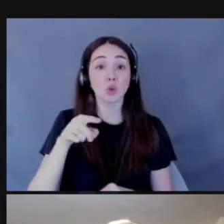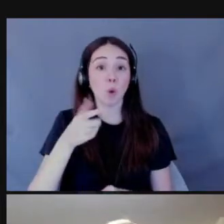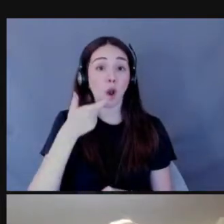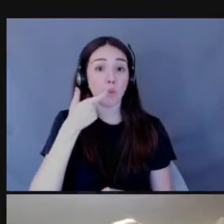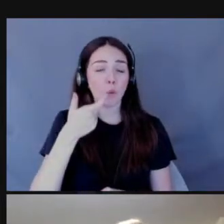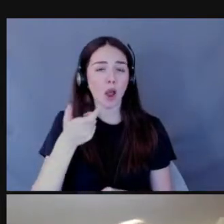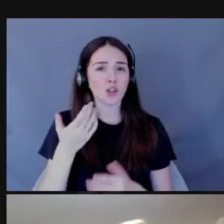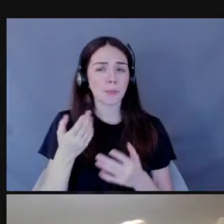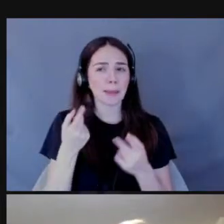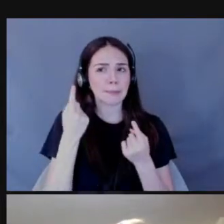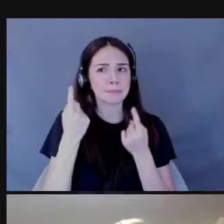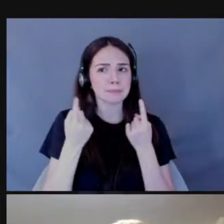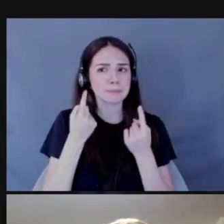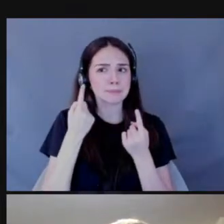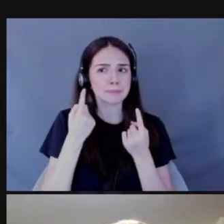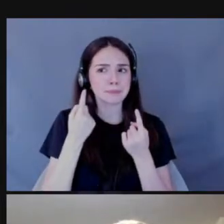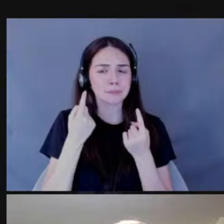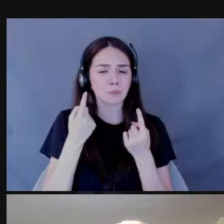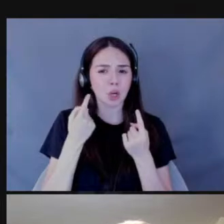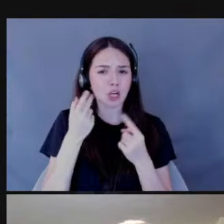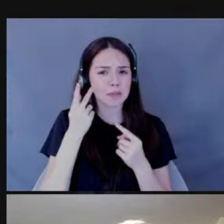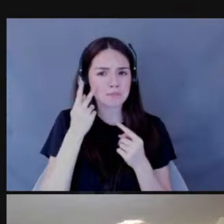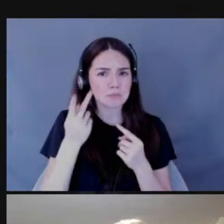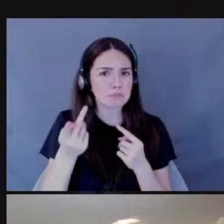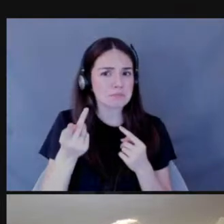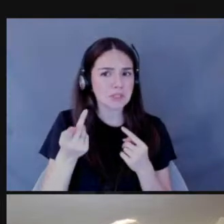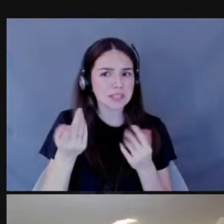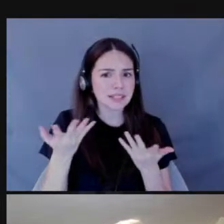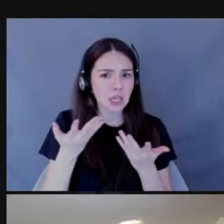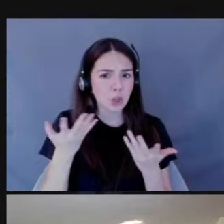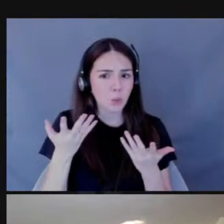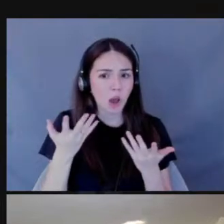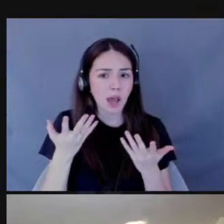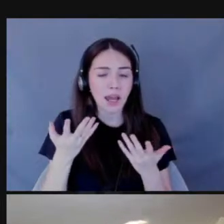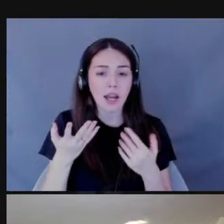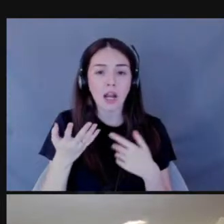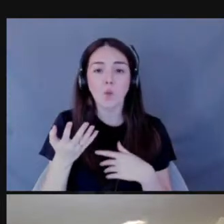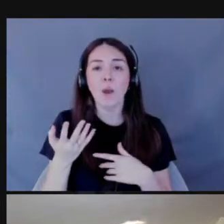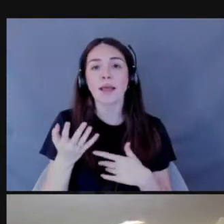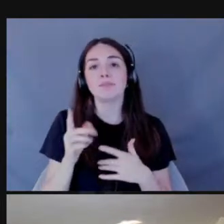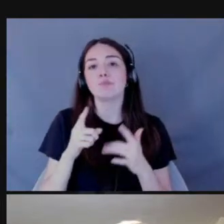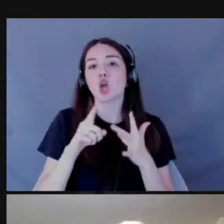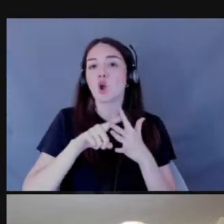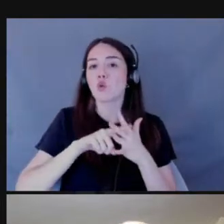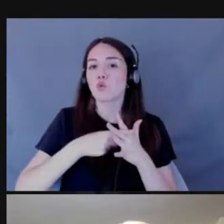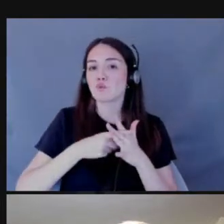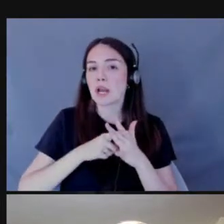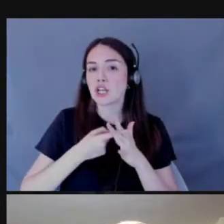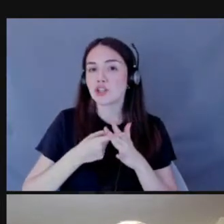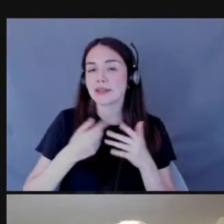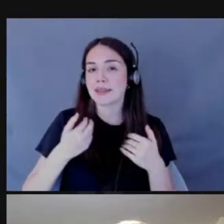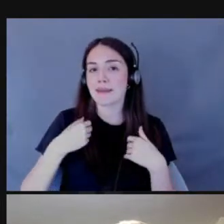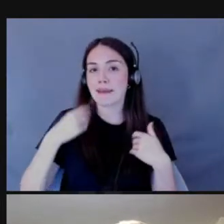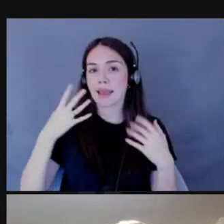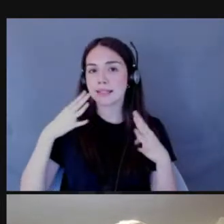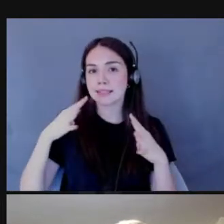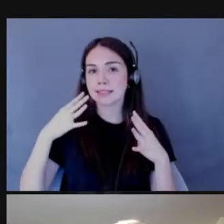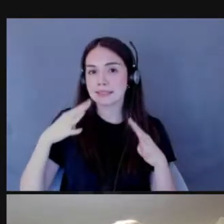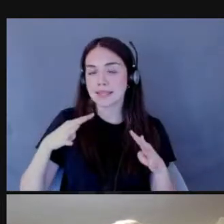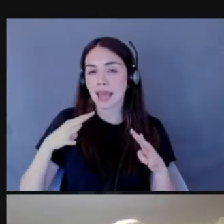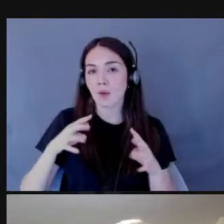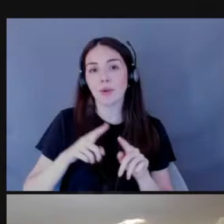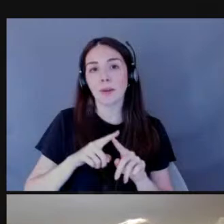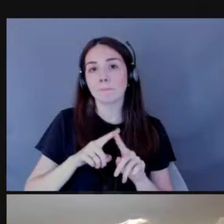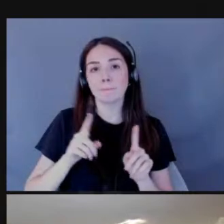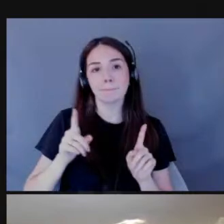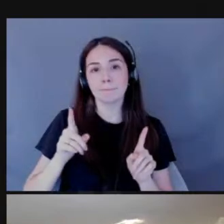ask yourself what you saw in that video. Originally, it would have had some sound attached to it, but